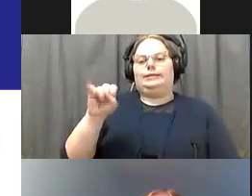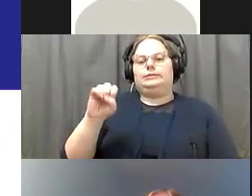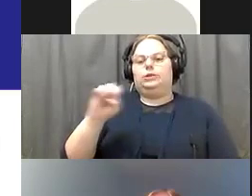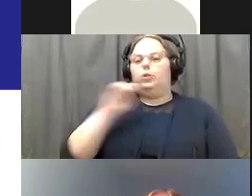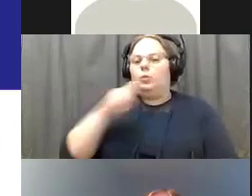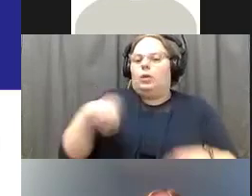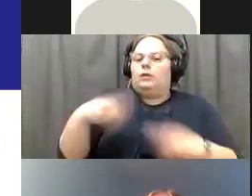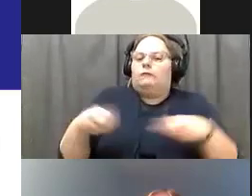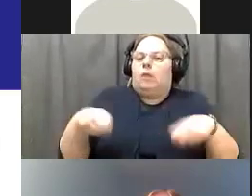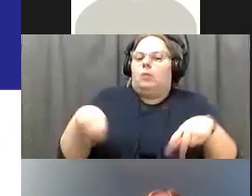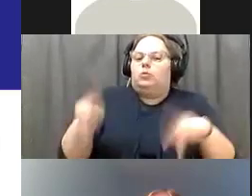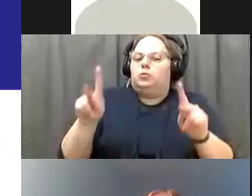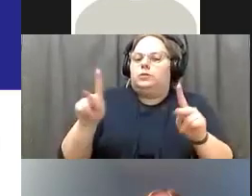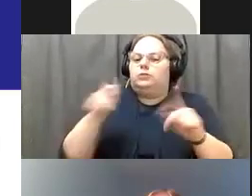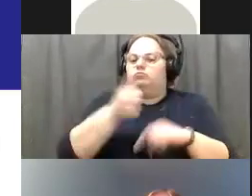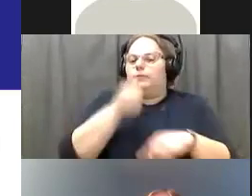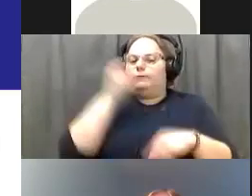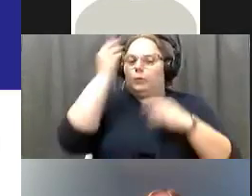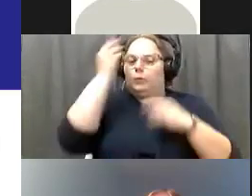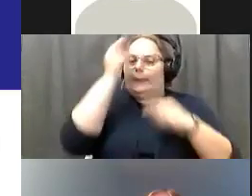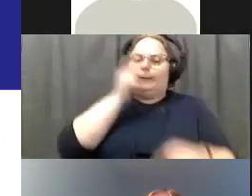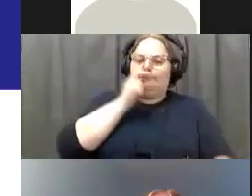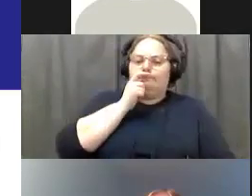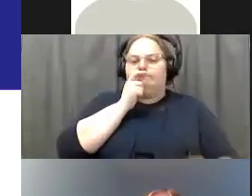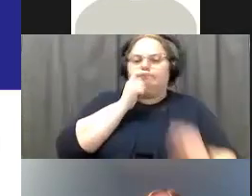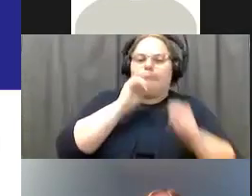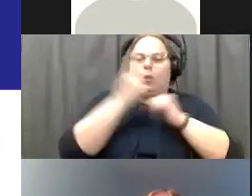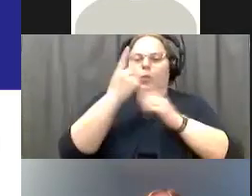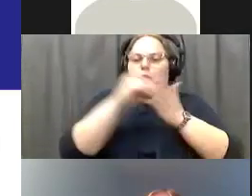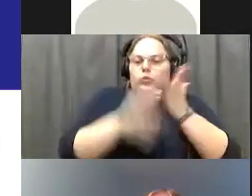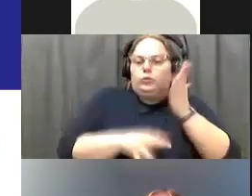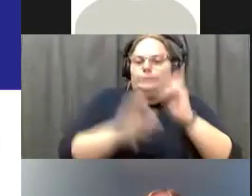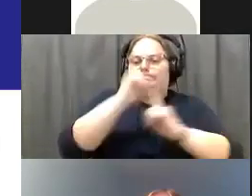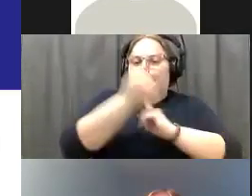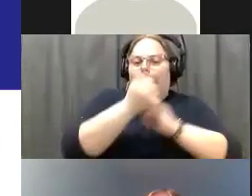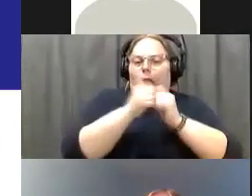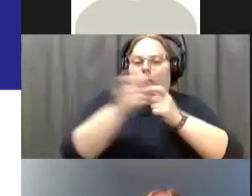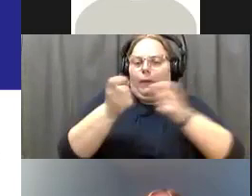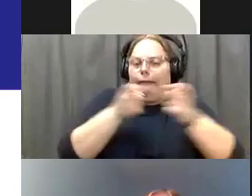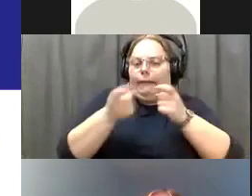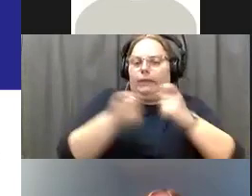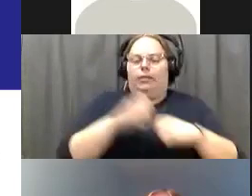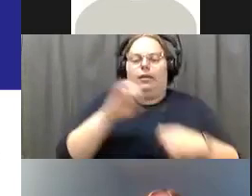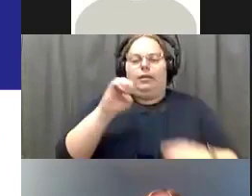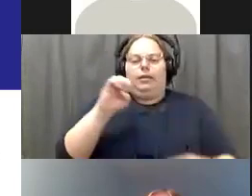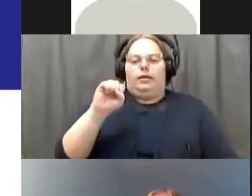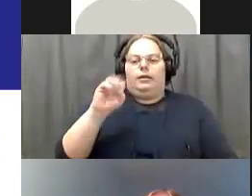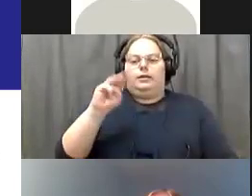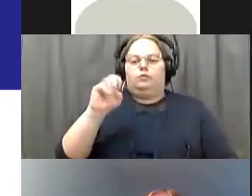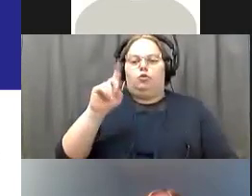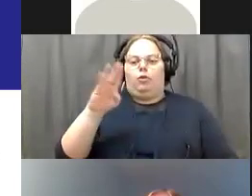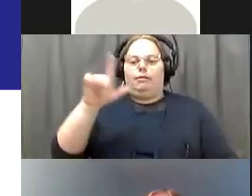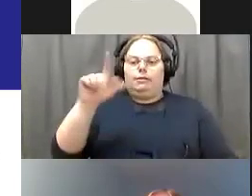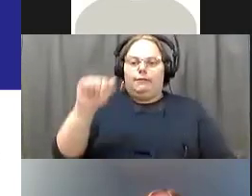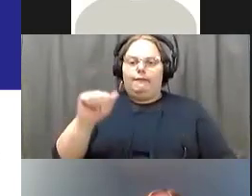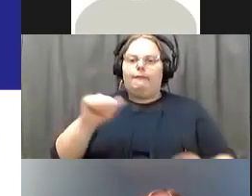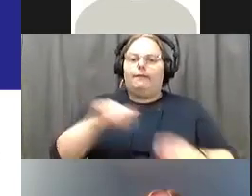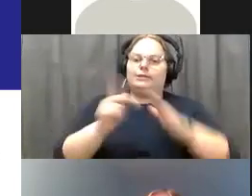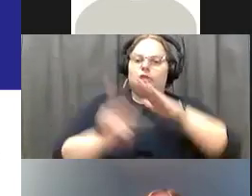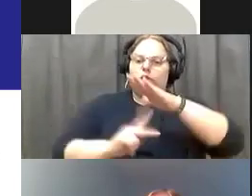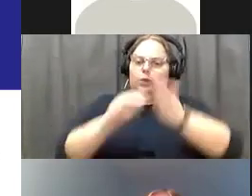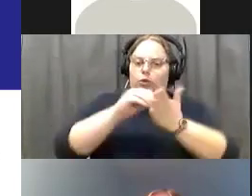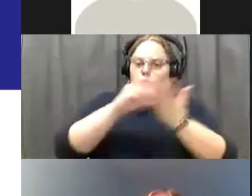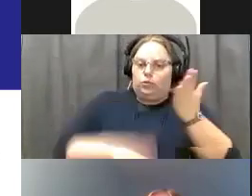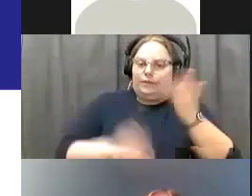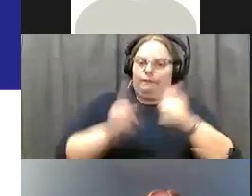about how you would handle a student. So Esmeralda is a kindergarten student. She's enrolling for the first time in your district.